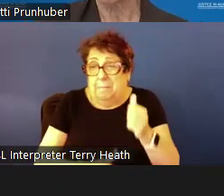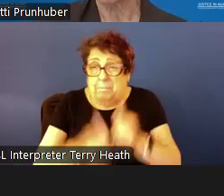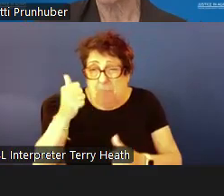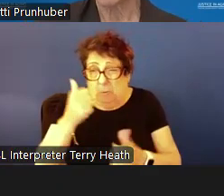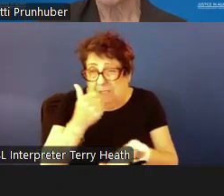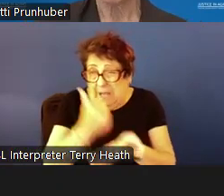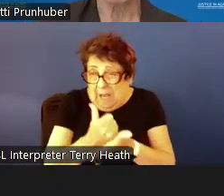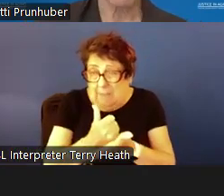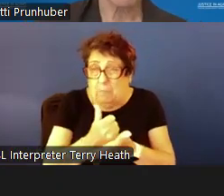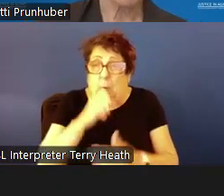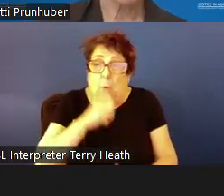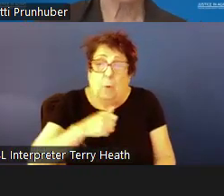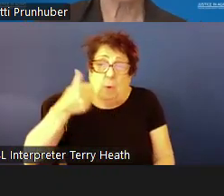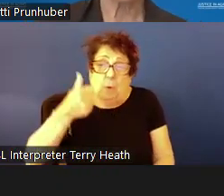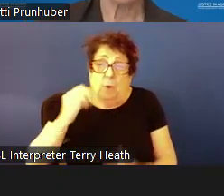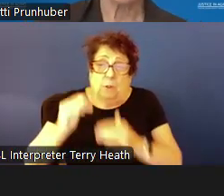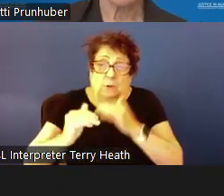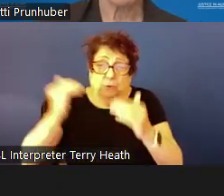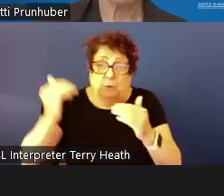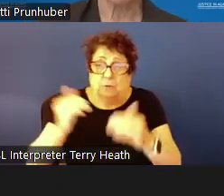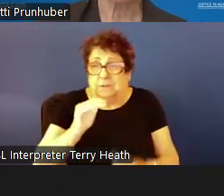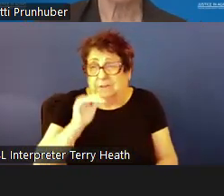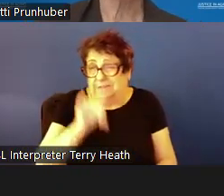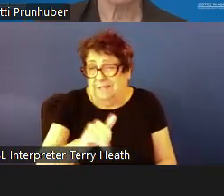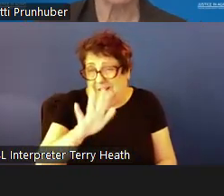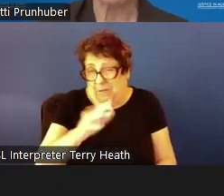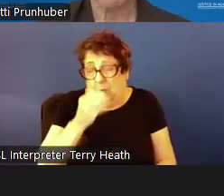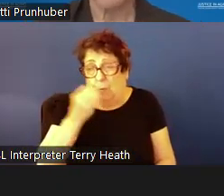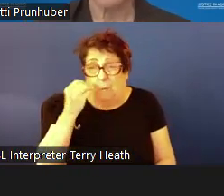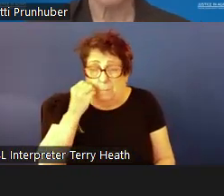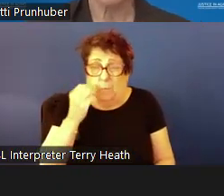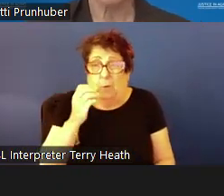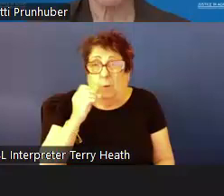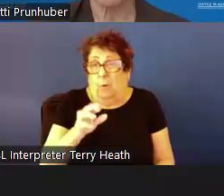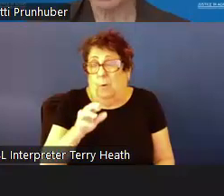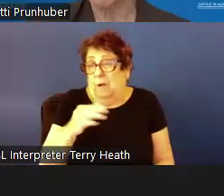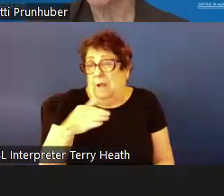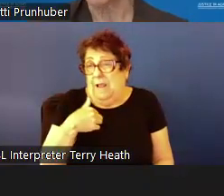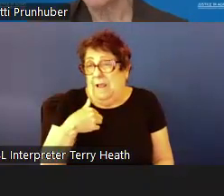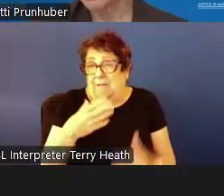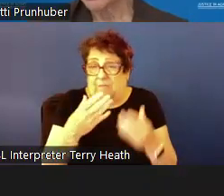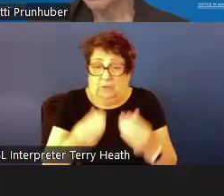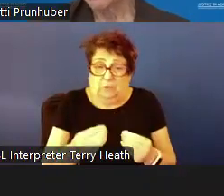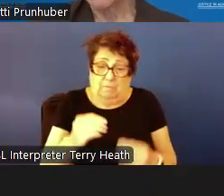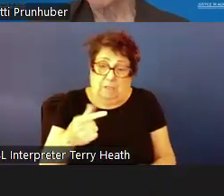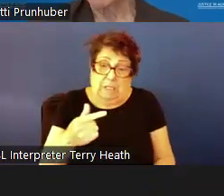remain housed or to at least have a soft glide into other